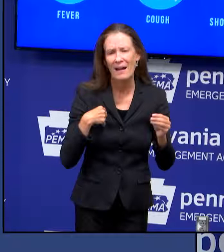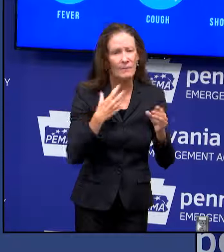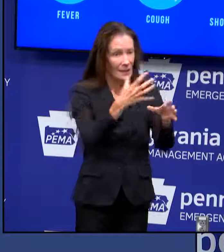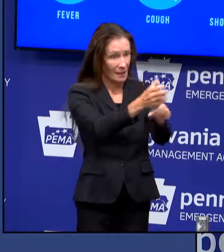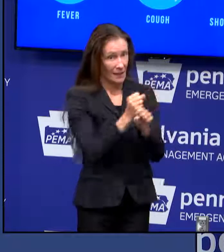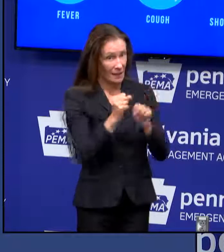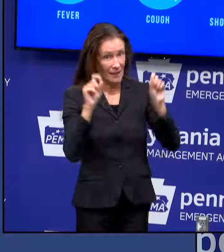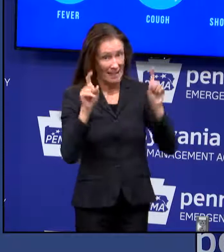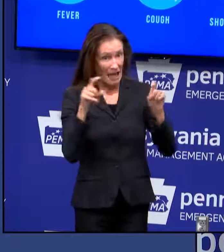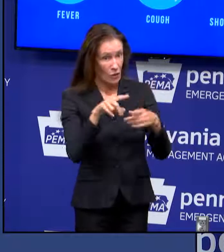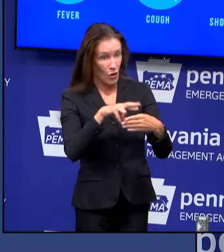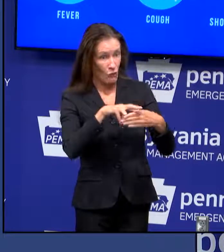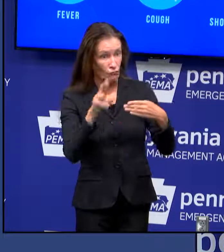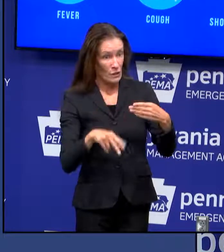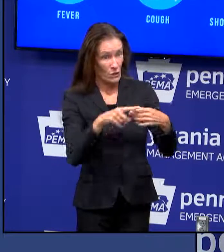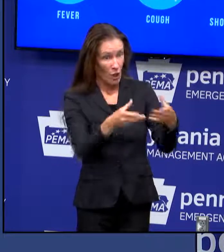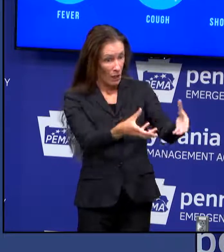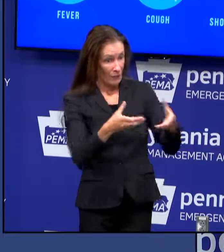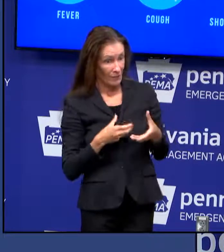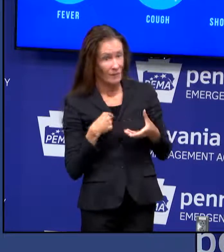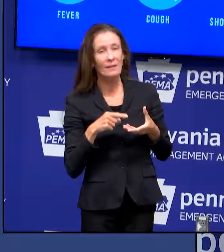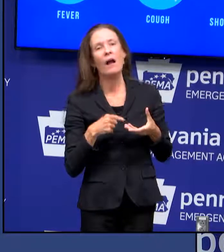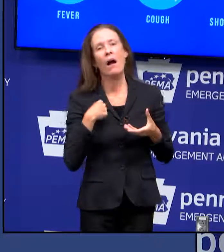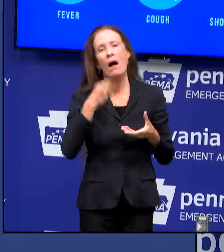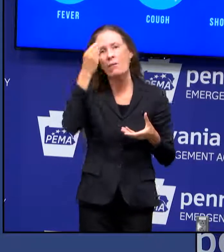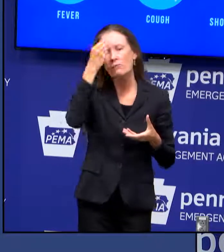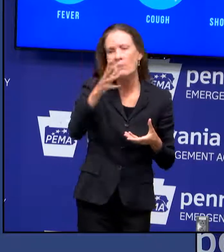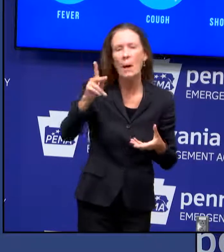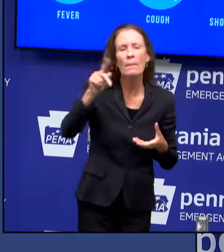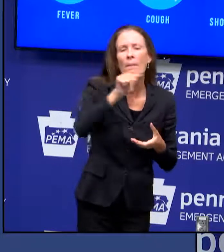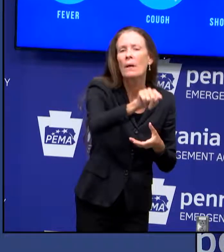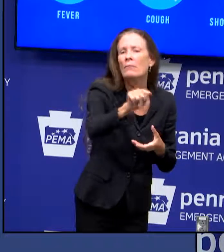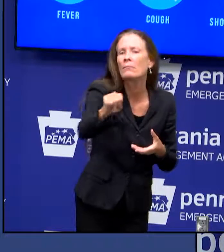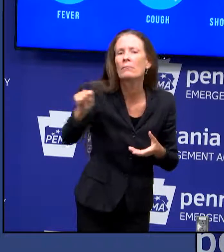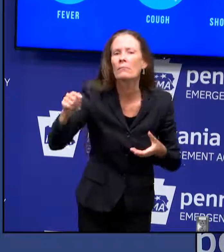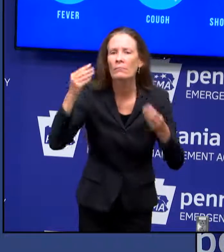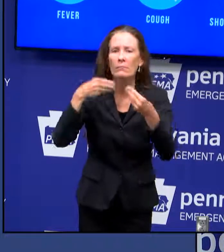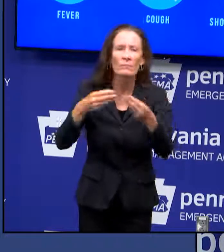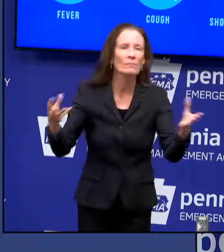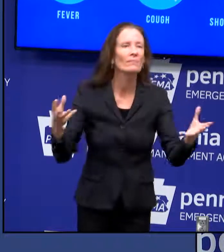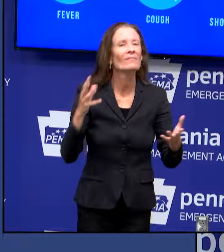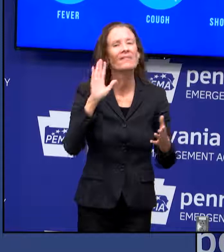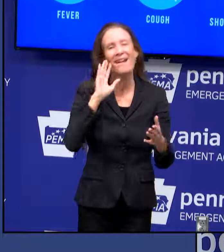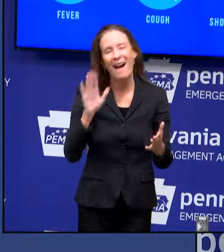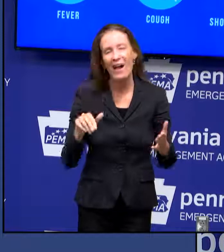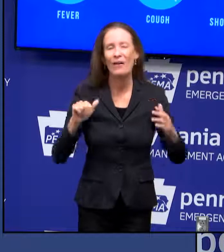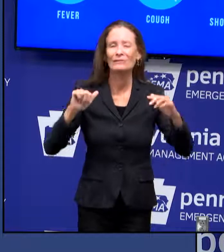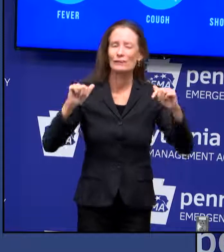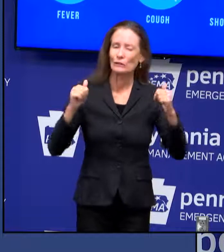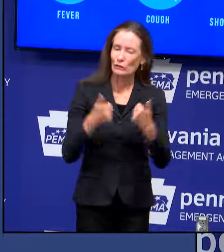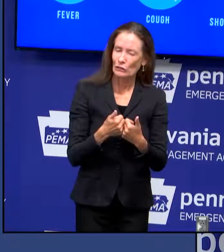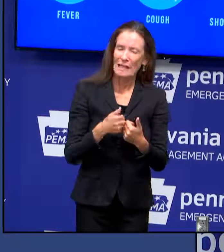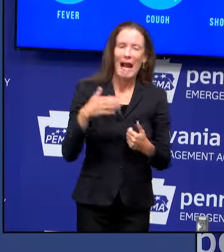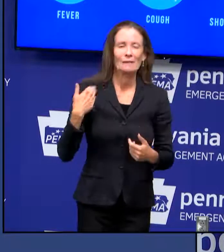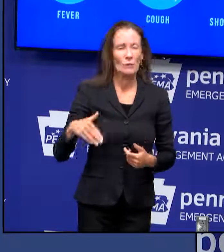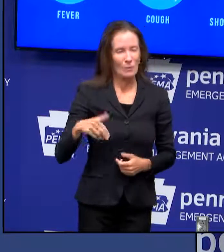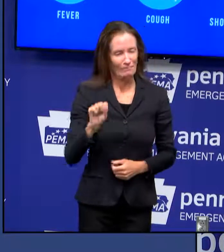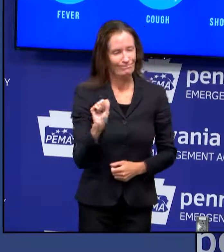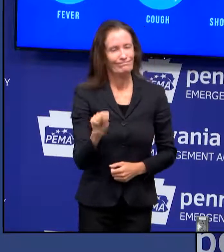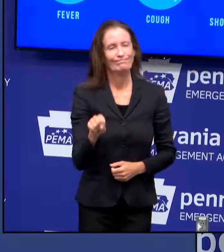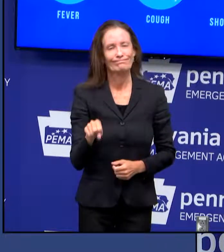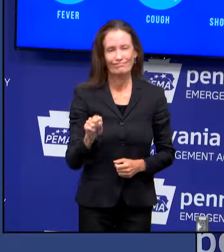possible, understanding the challenges and the hurdles we have to surmount to get to that. For example, we know that